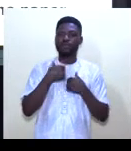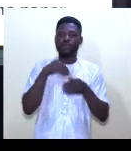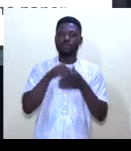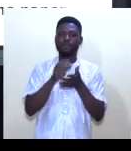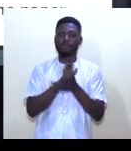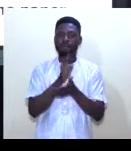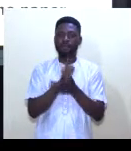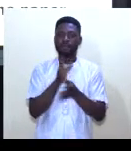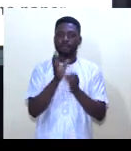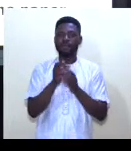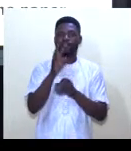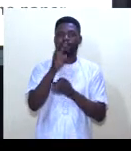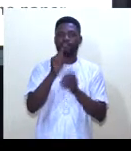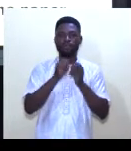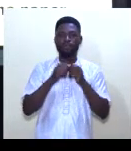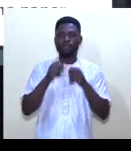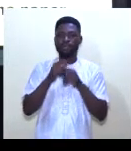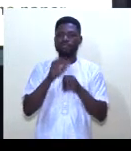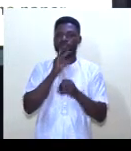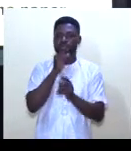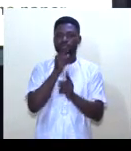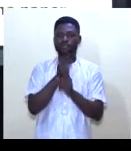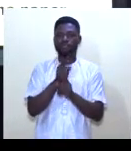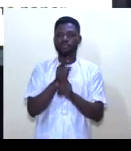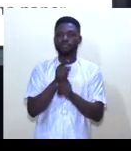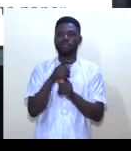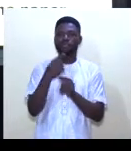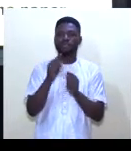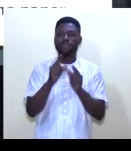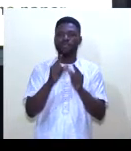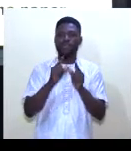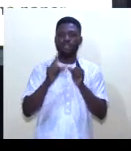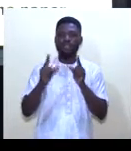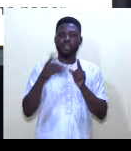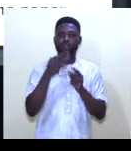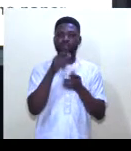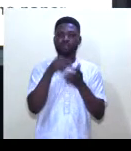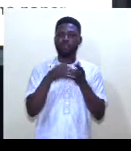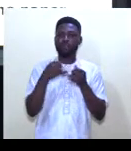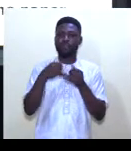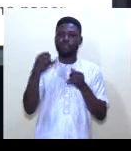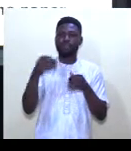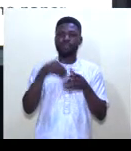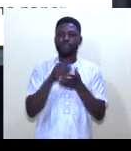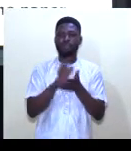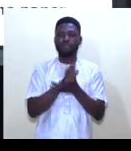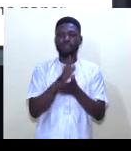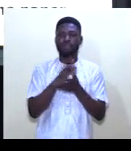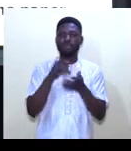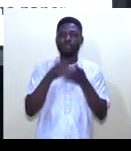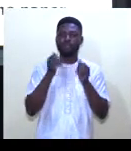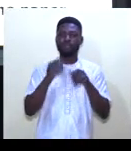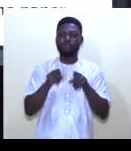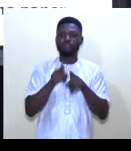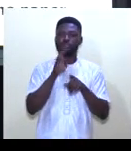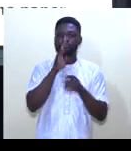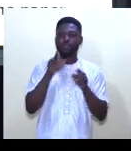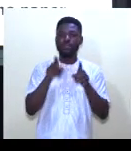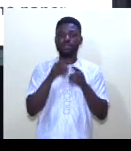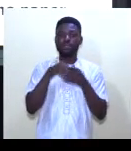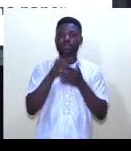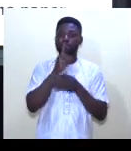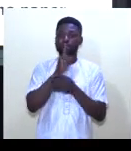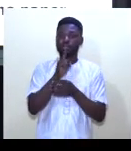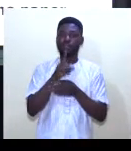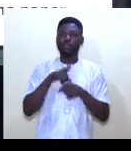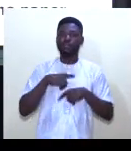If the distance between two towns is just the length of this pen on paper, in real life, it could be as long as